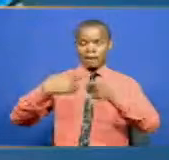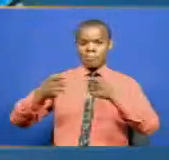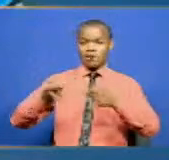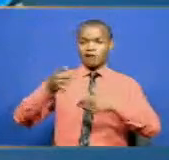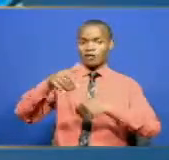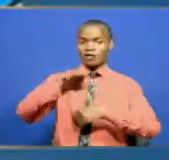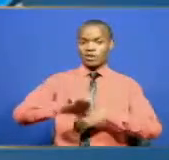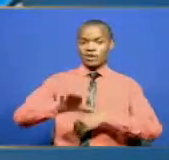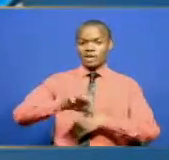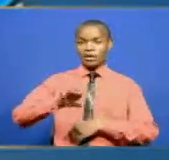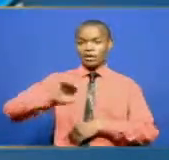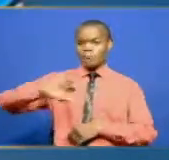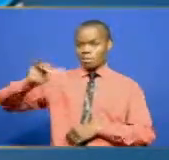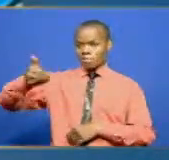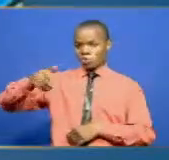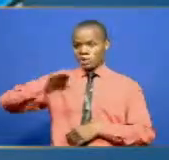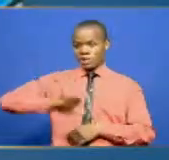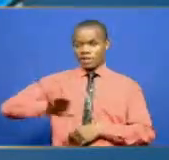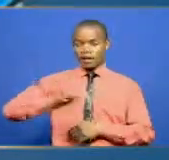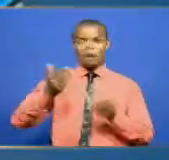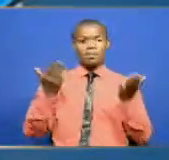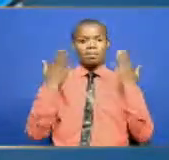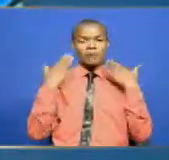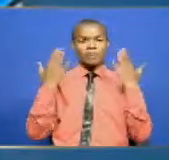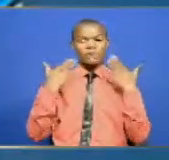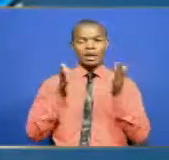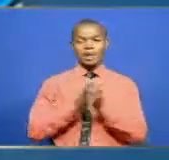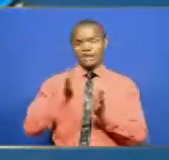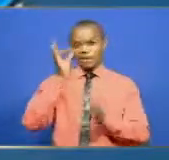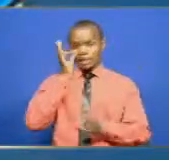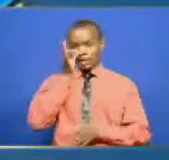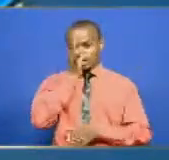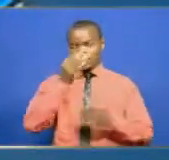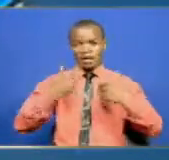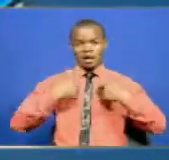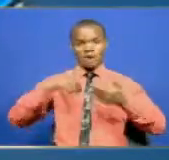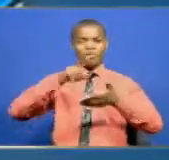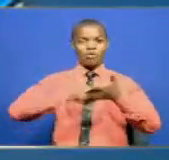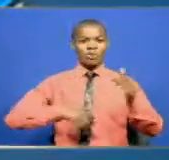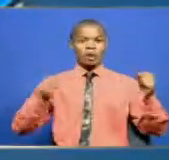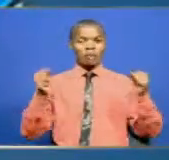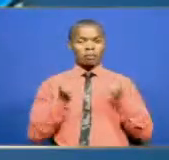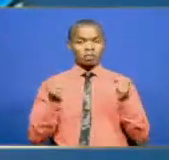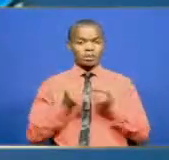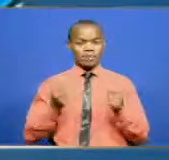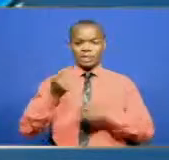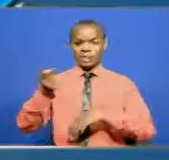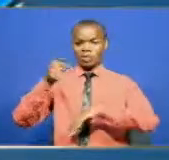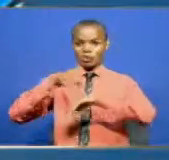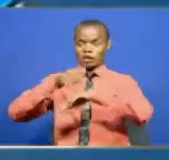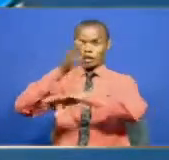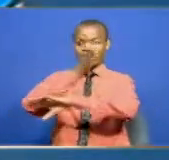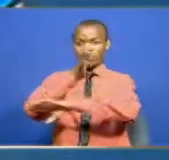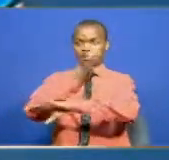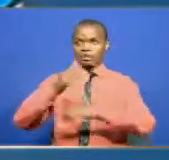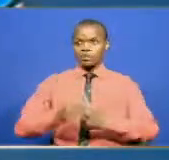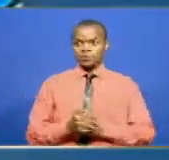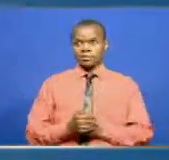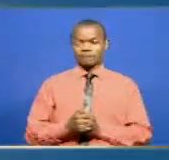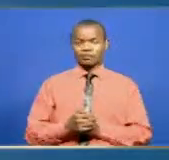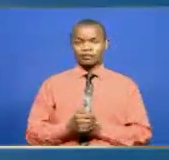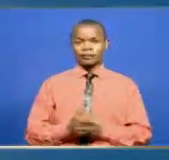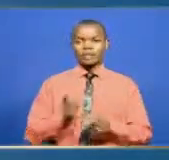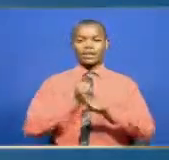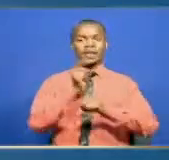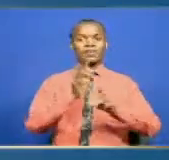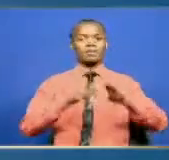in mountainous regions, Meru and Nyeri, will experience wet conditions during the afternoon hours. Let's cross over